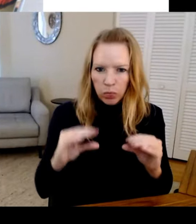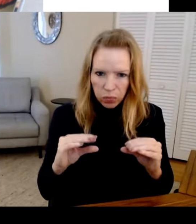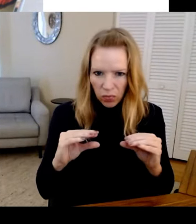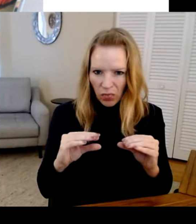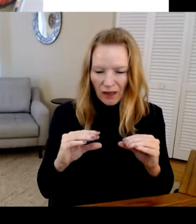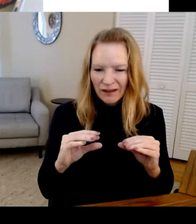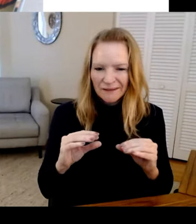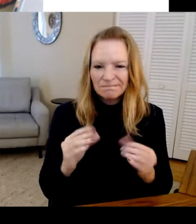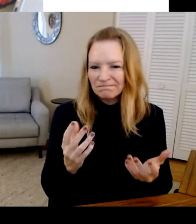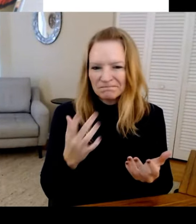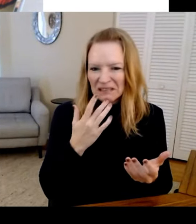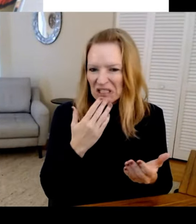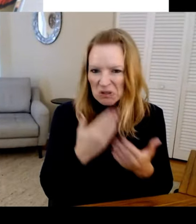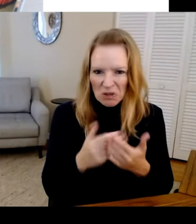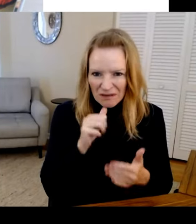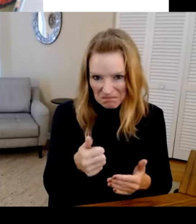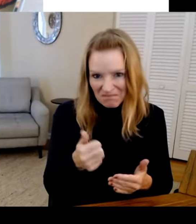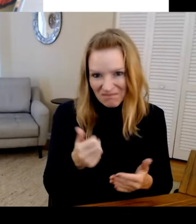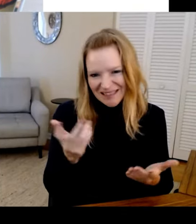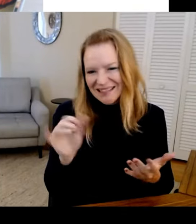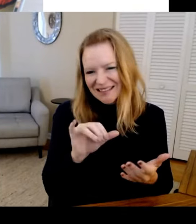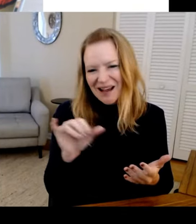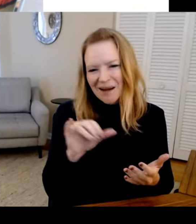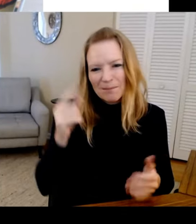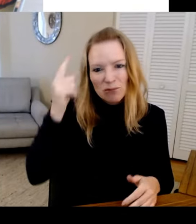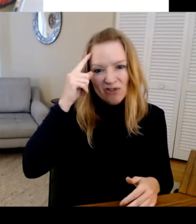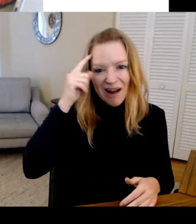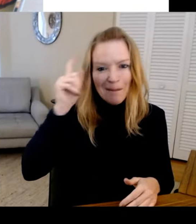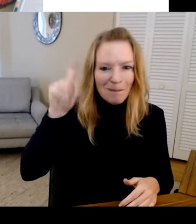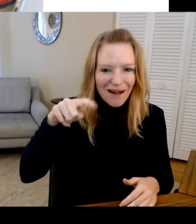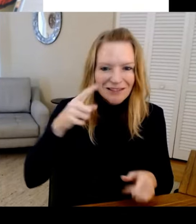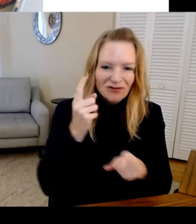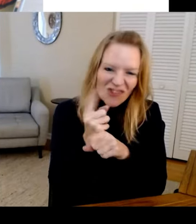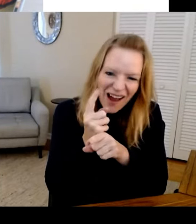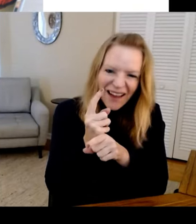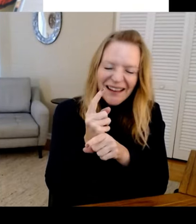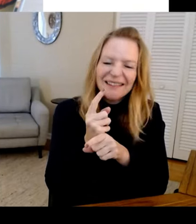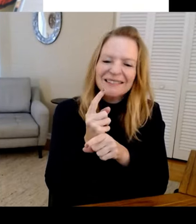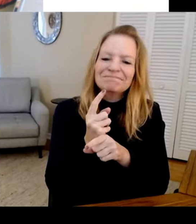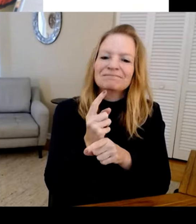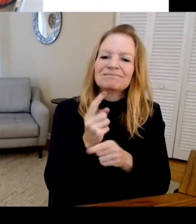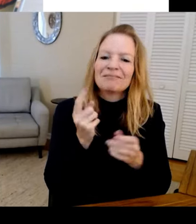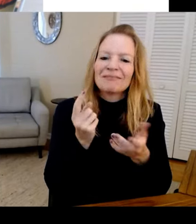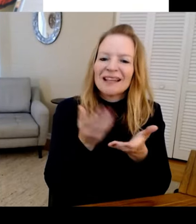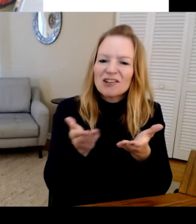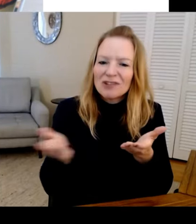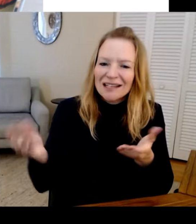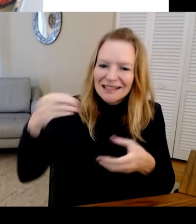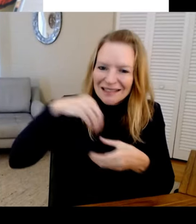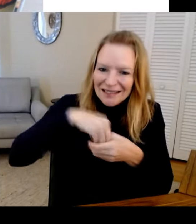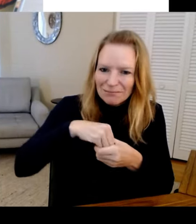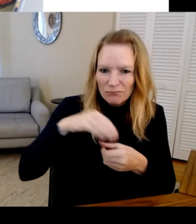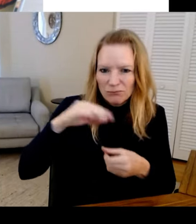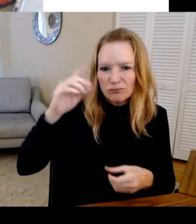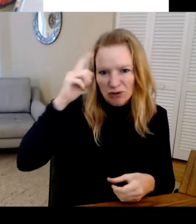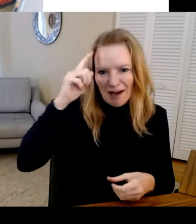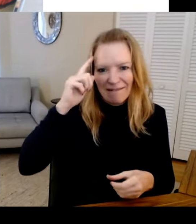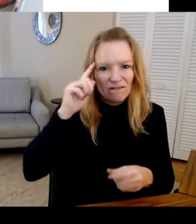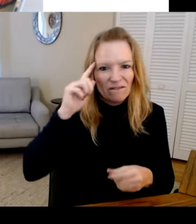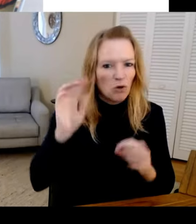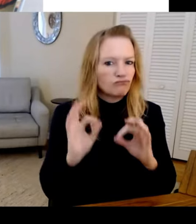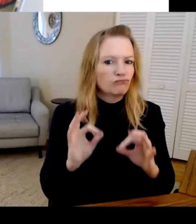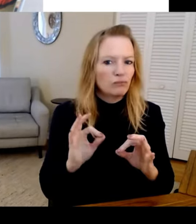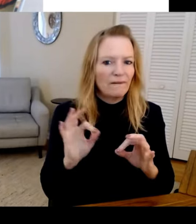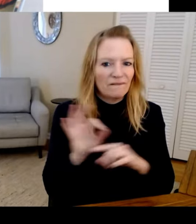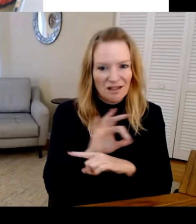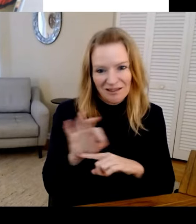you don't have it all right, what's going to happen, right? The cake is not going to be good. It's not going to come out right. Right, it's the same idea as